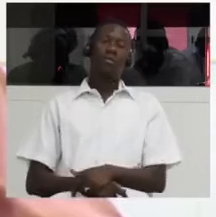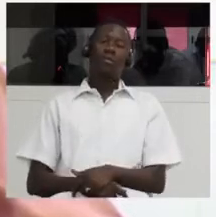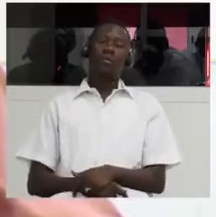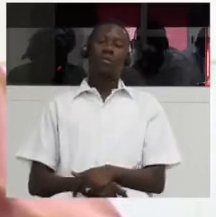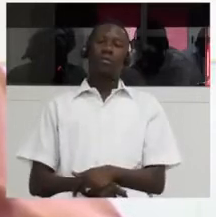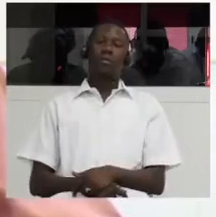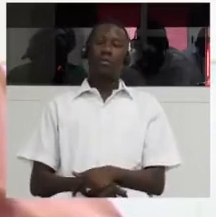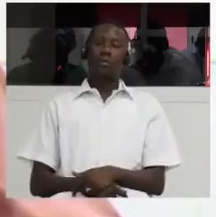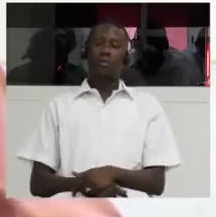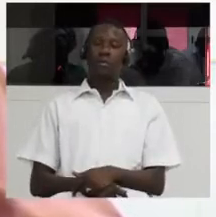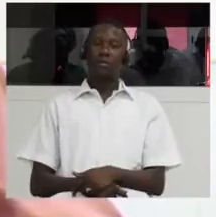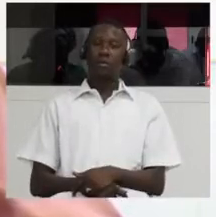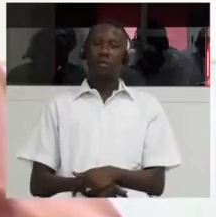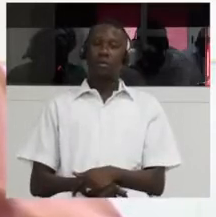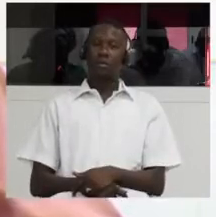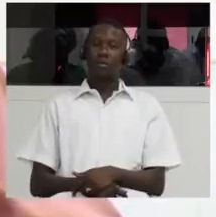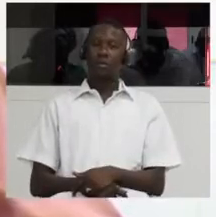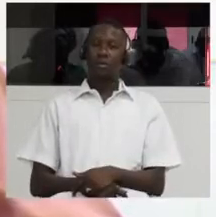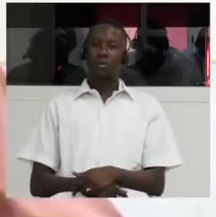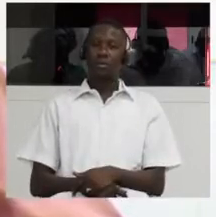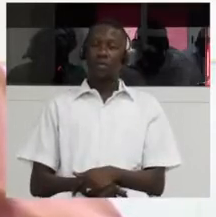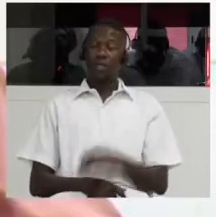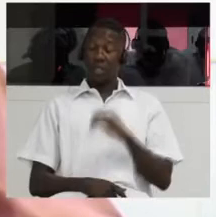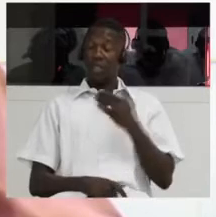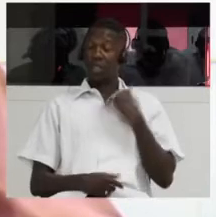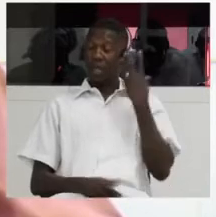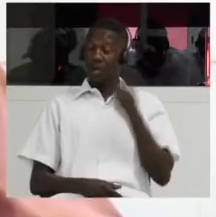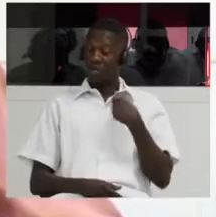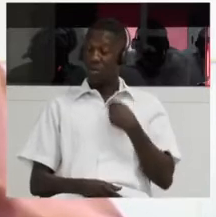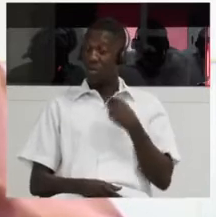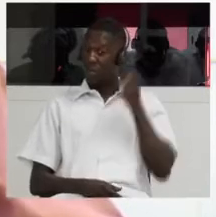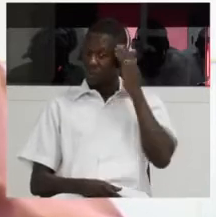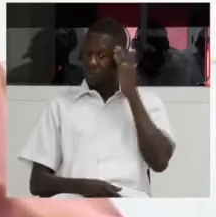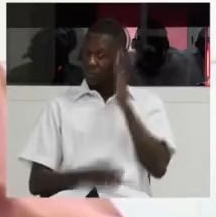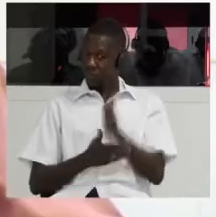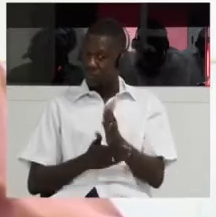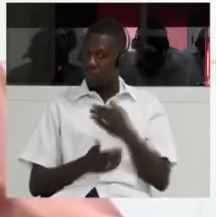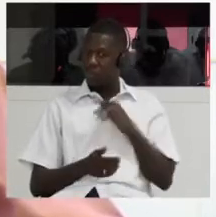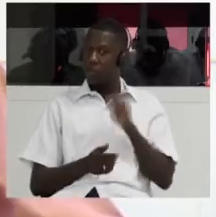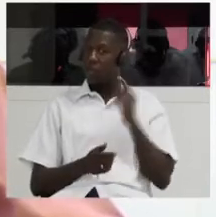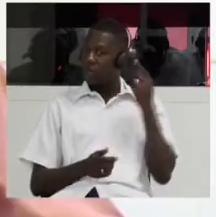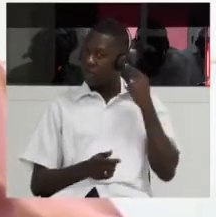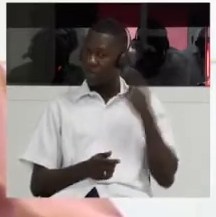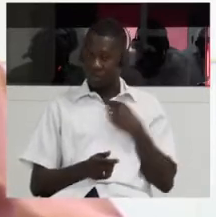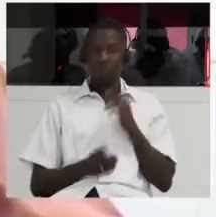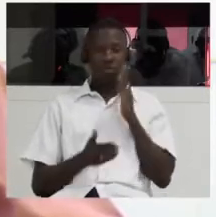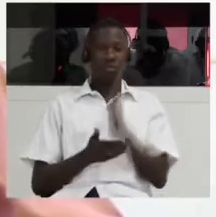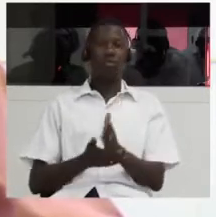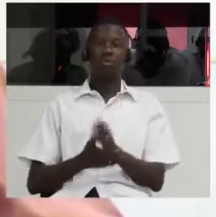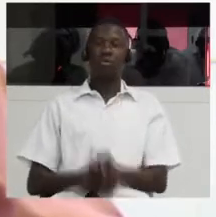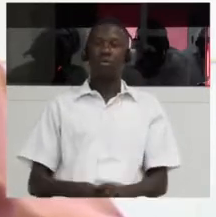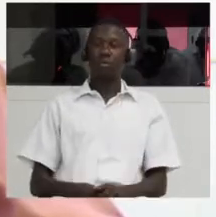that was how myself confirmed that the rumor I was hearing was true. Can you translate for us what he